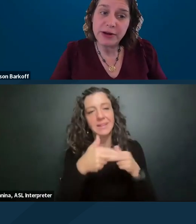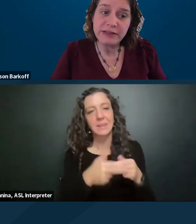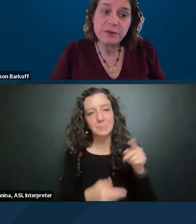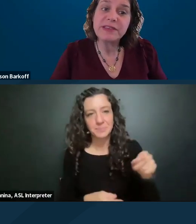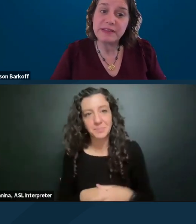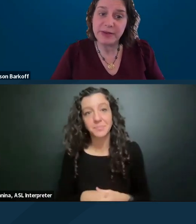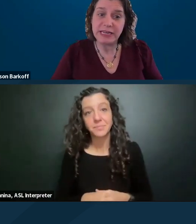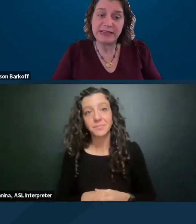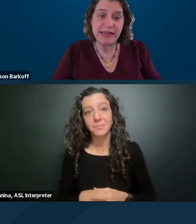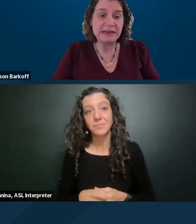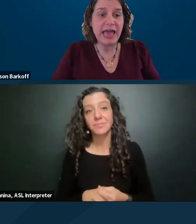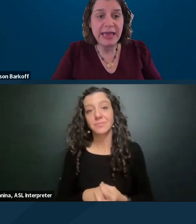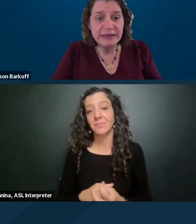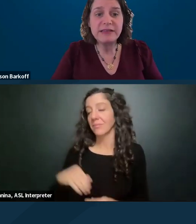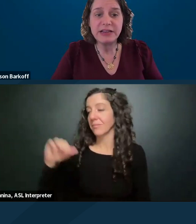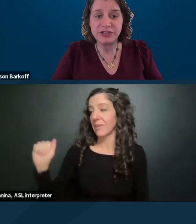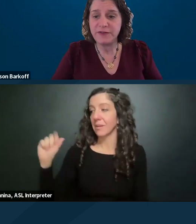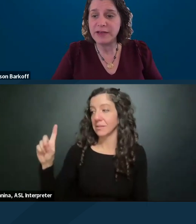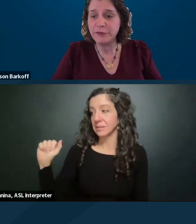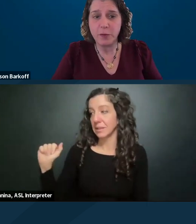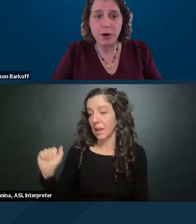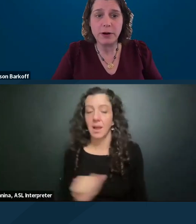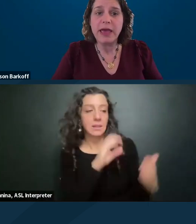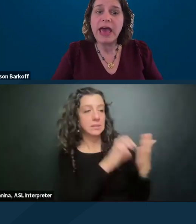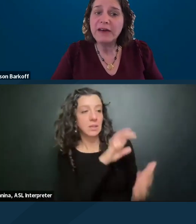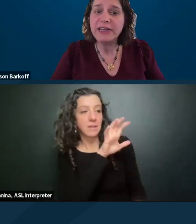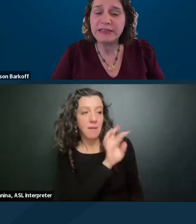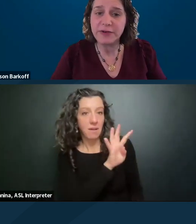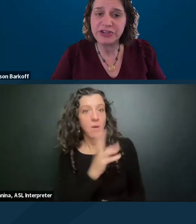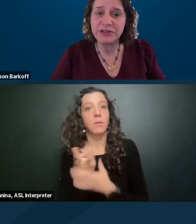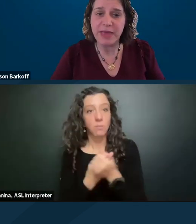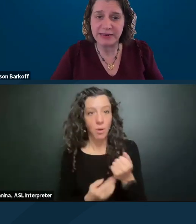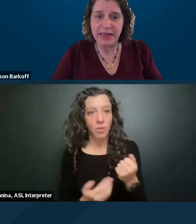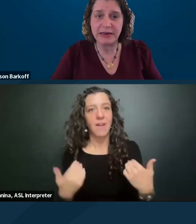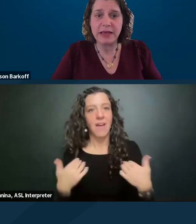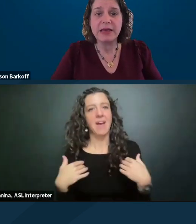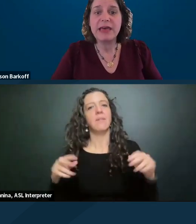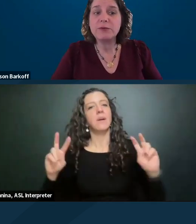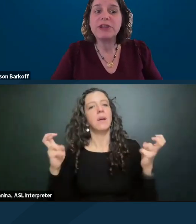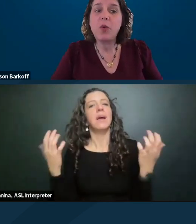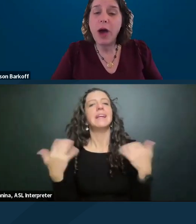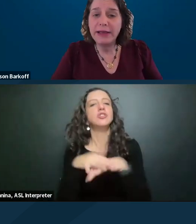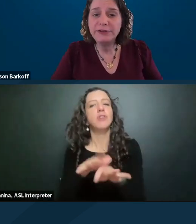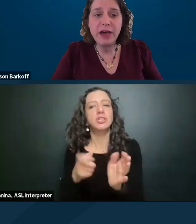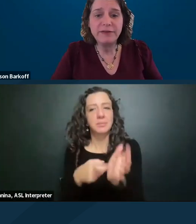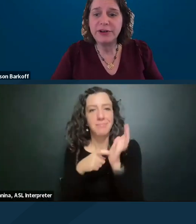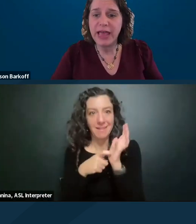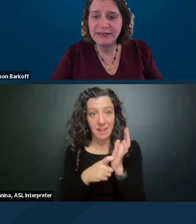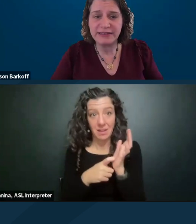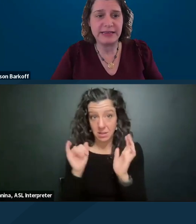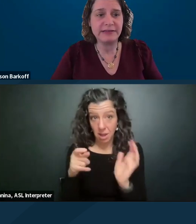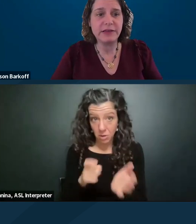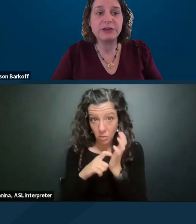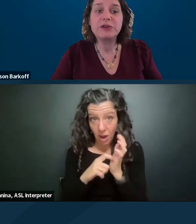Both the Americans with Disabilities Act and Section 504 have an integration mandate that requires